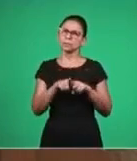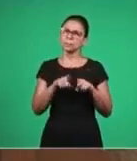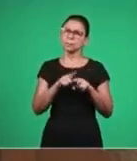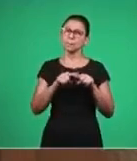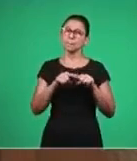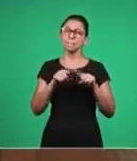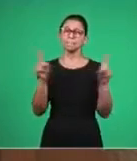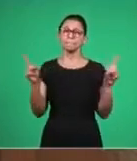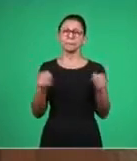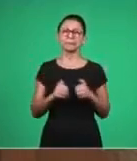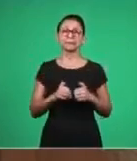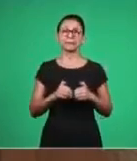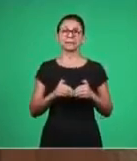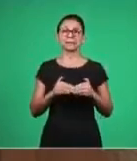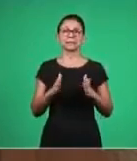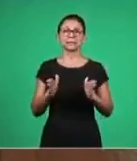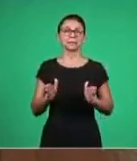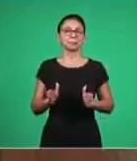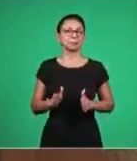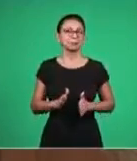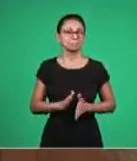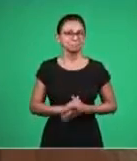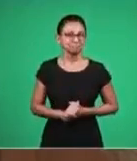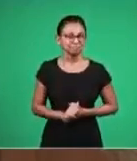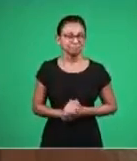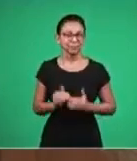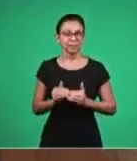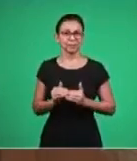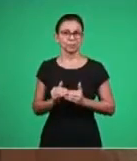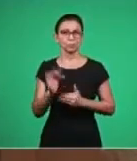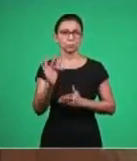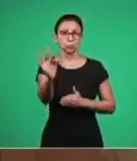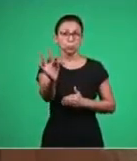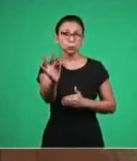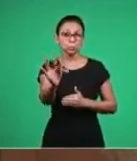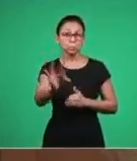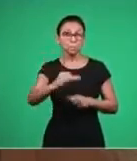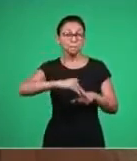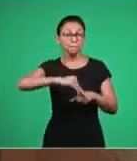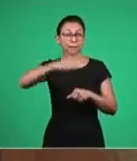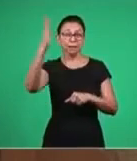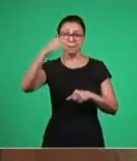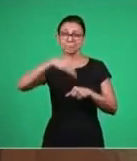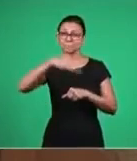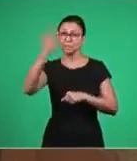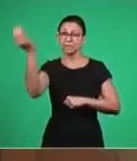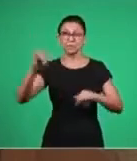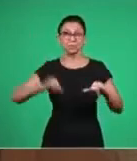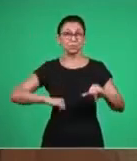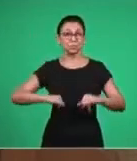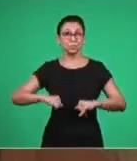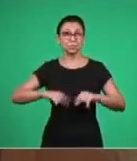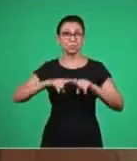for these, and we are the ones that also have to take our own caution. And because